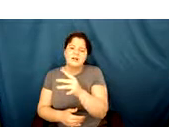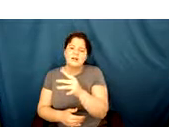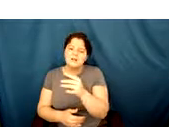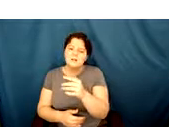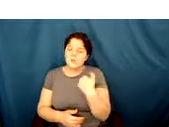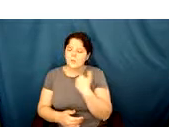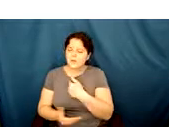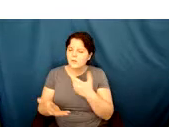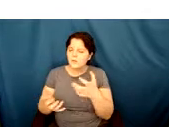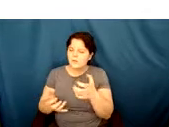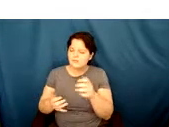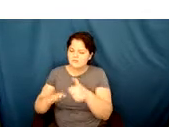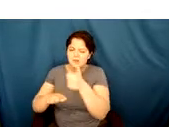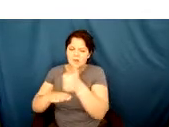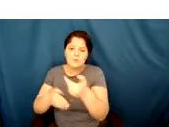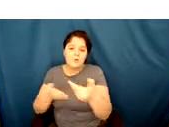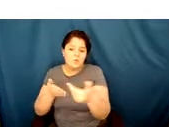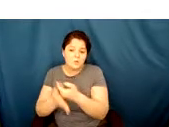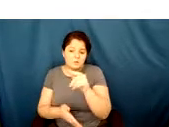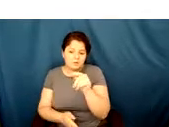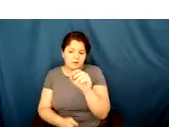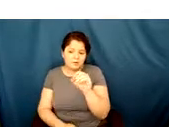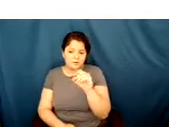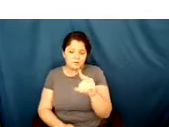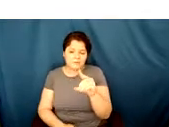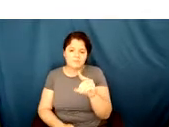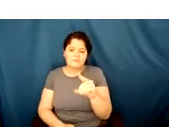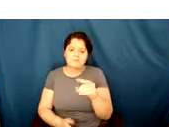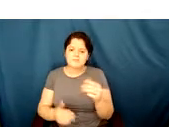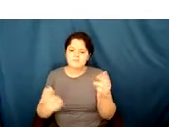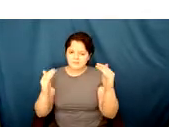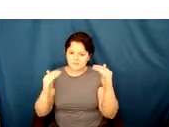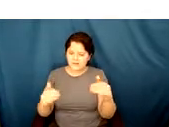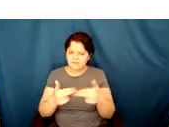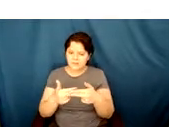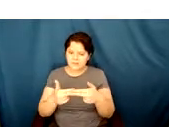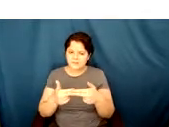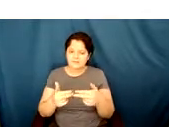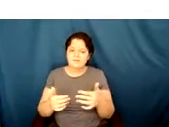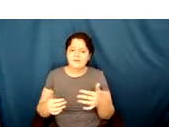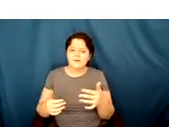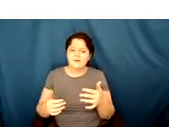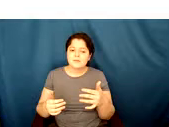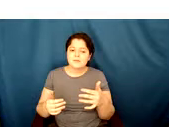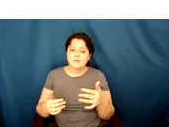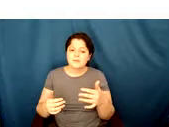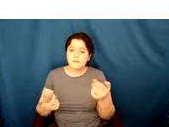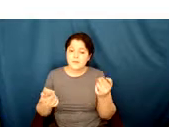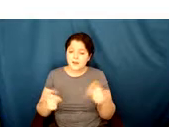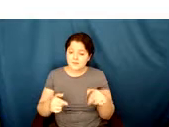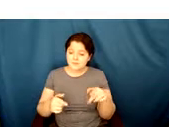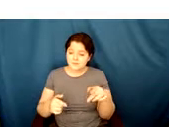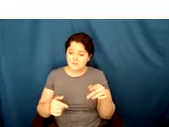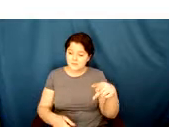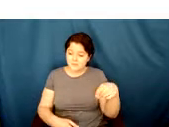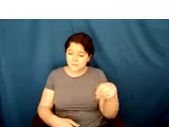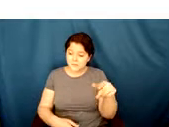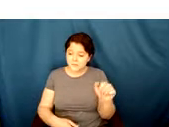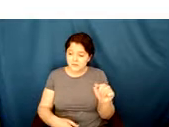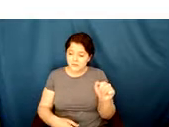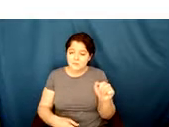new TOD. Next slide, please. So when Port Authority